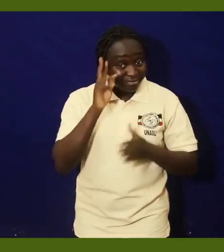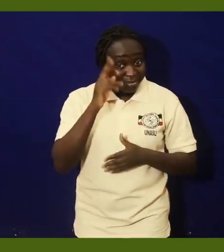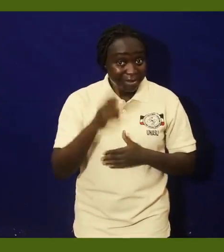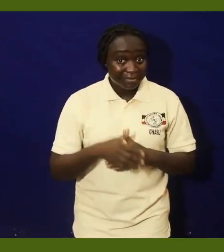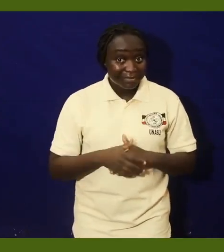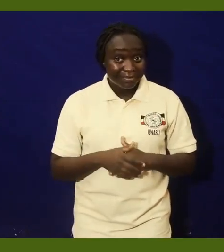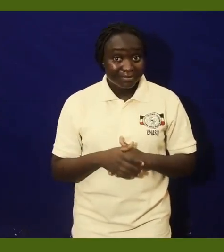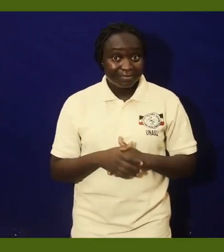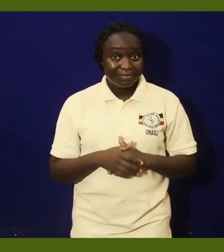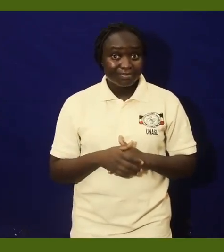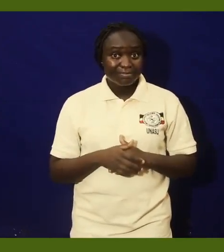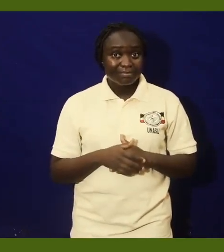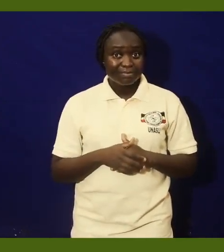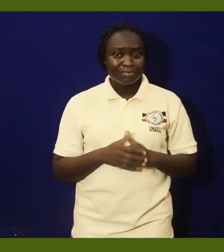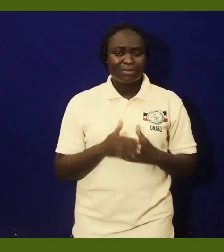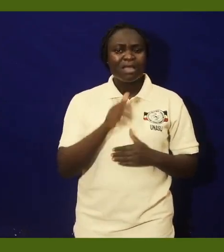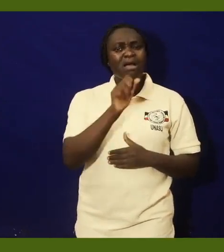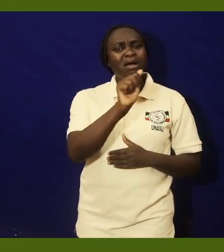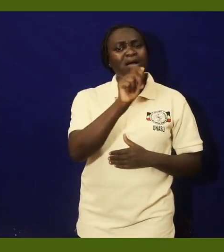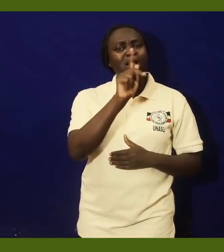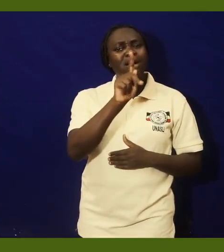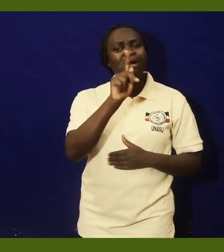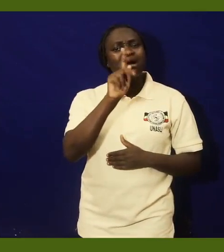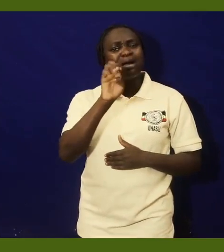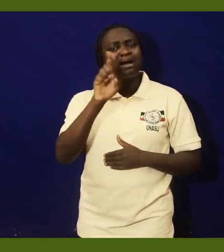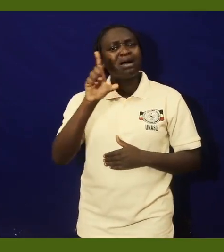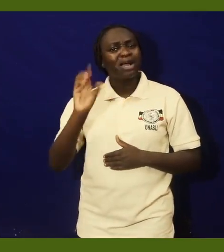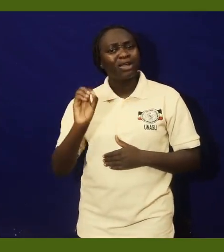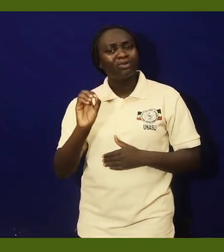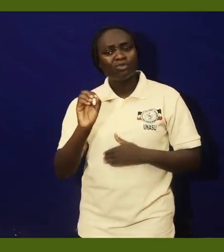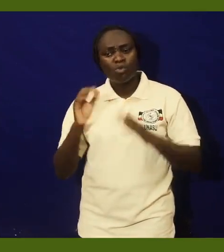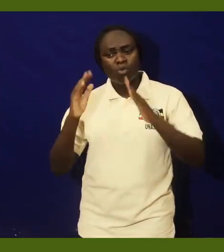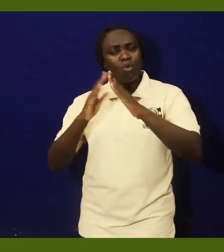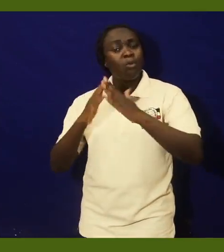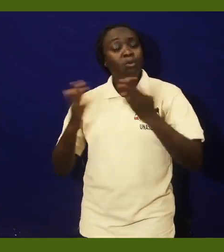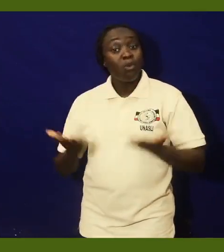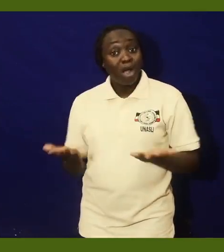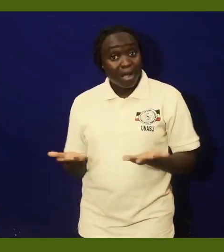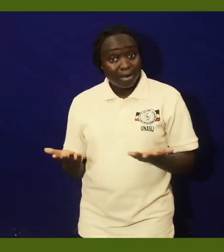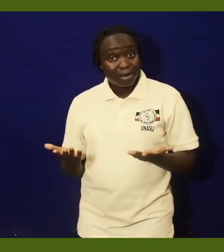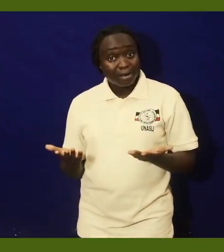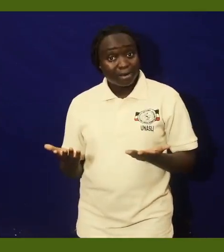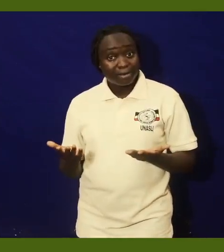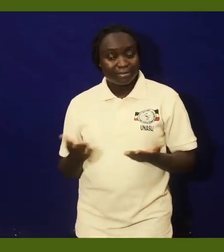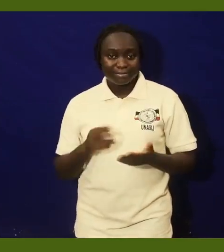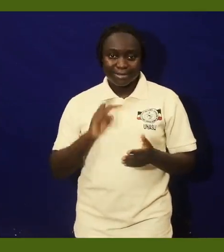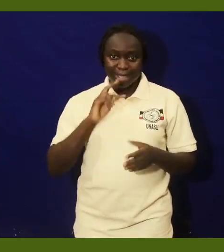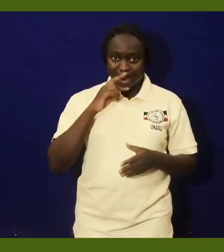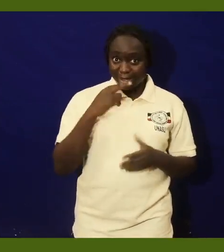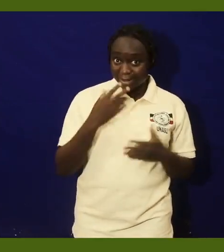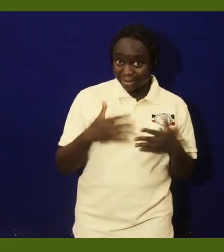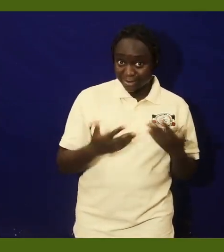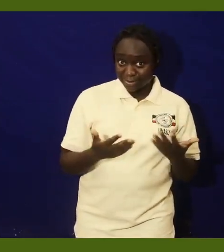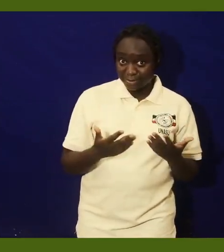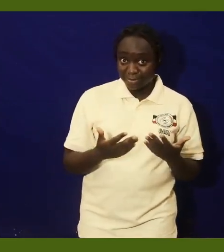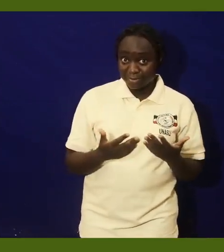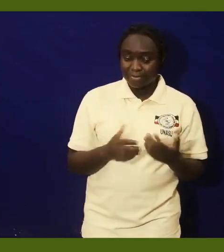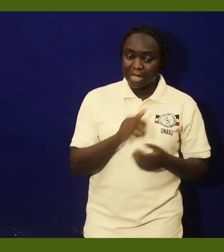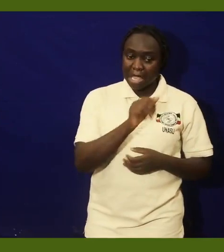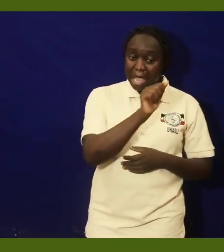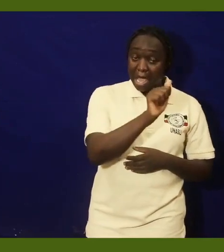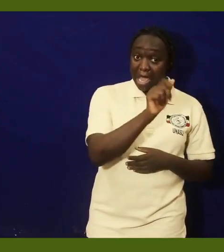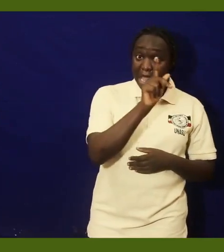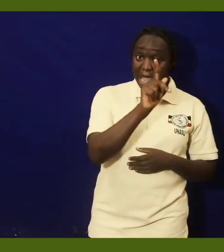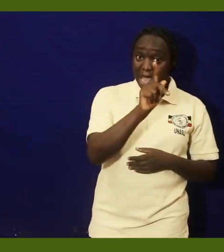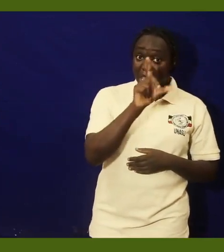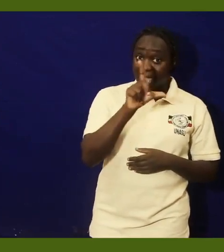Where does Akelo live? And the answer is Akelo